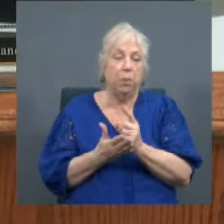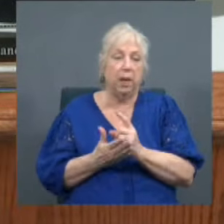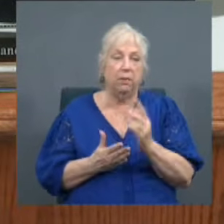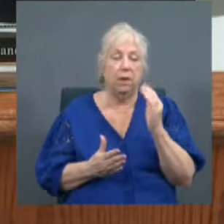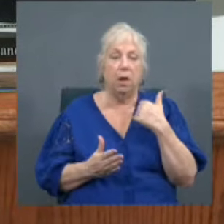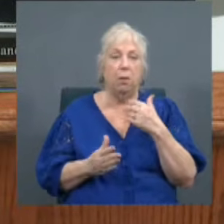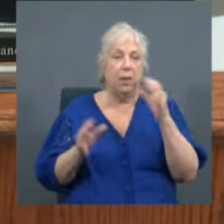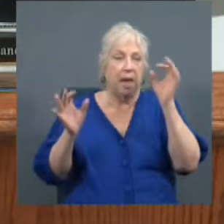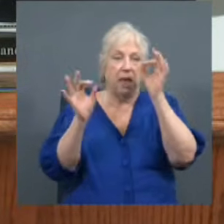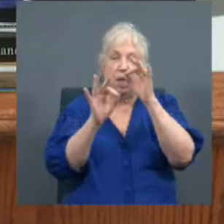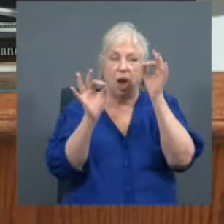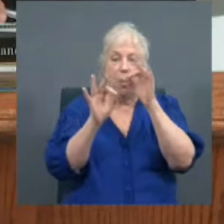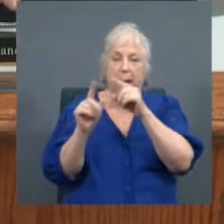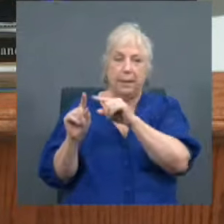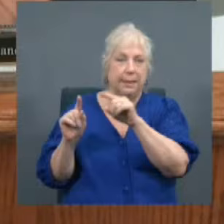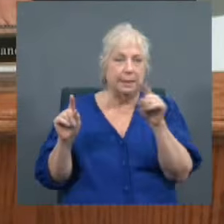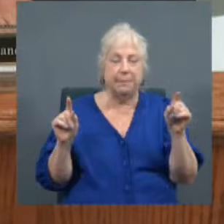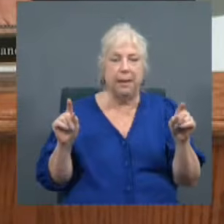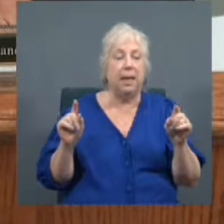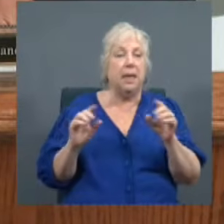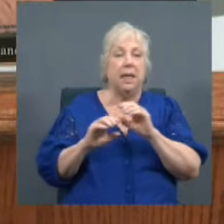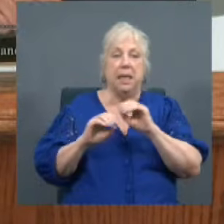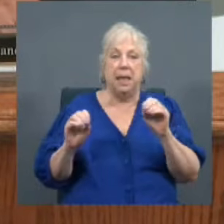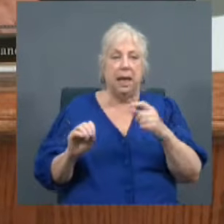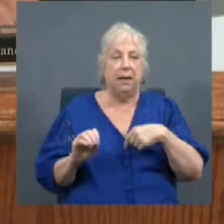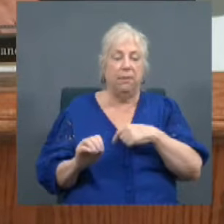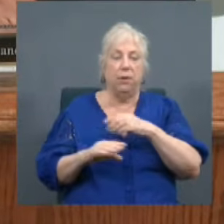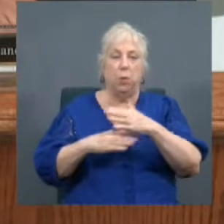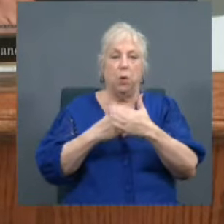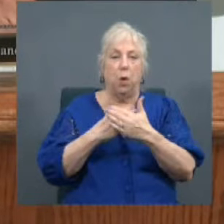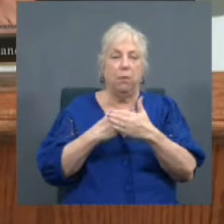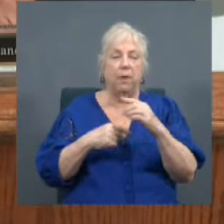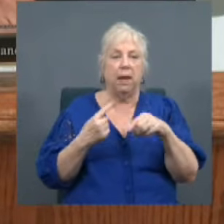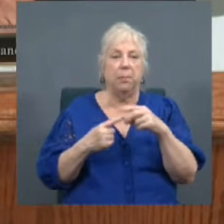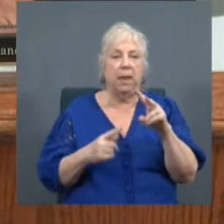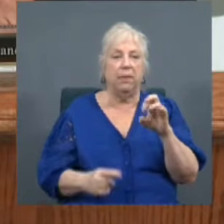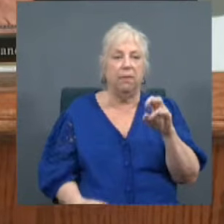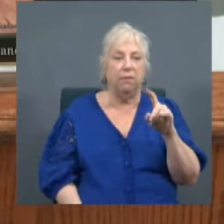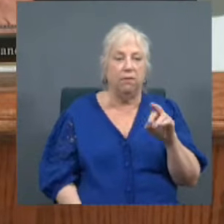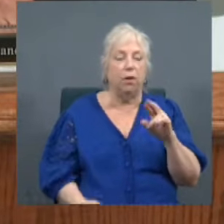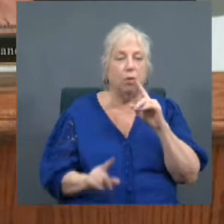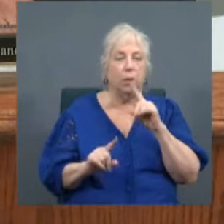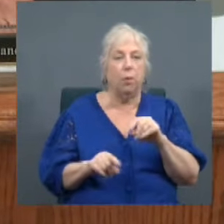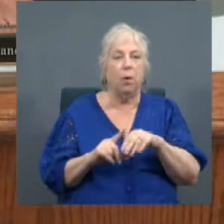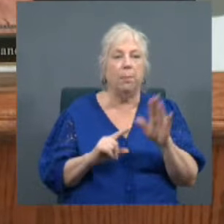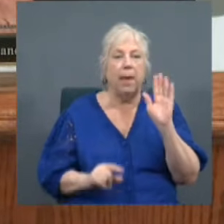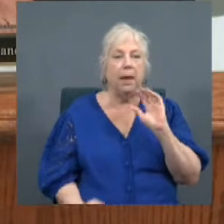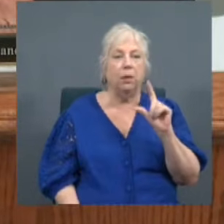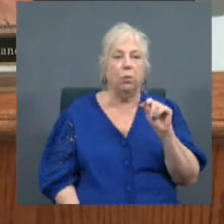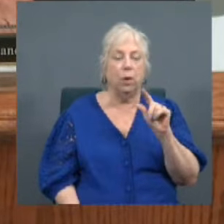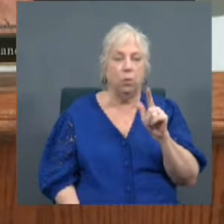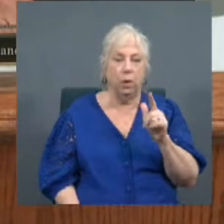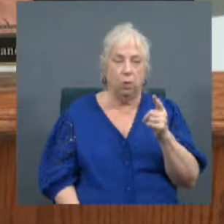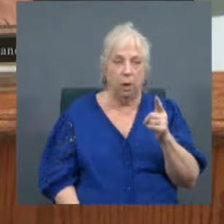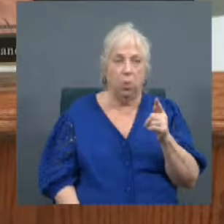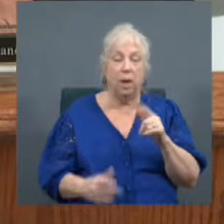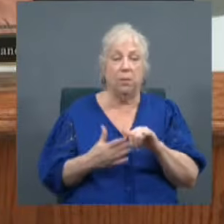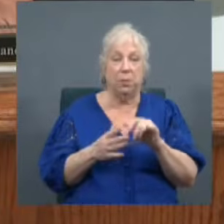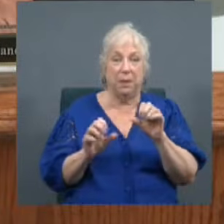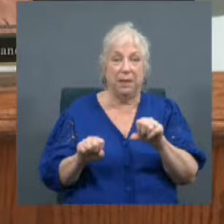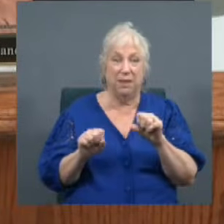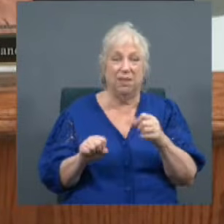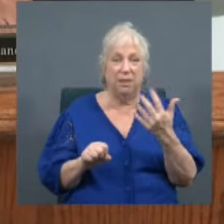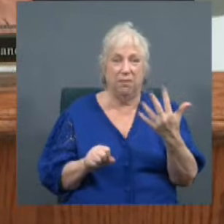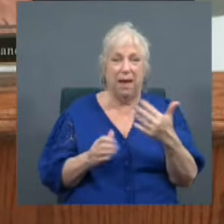any idea. I can tell you that none of us were notified about the Volker report in 2021. There was potentially $5 million